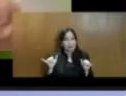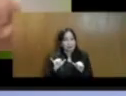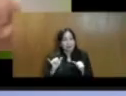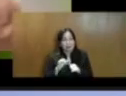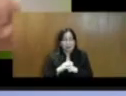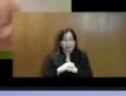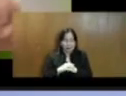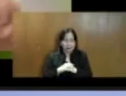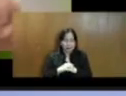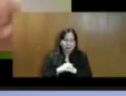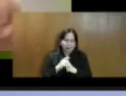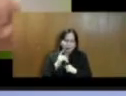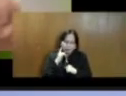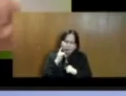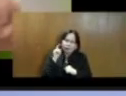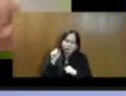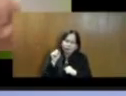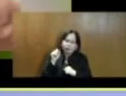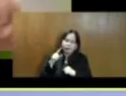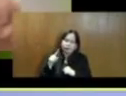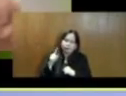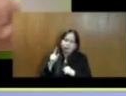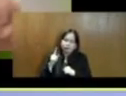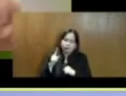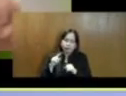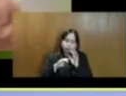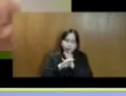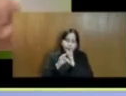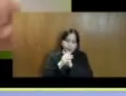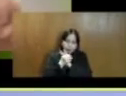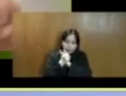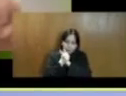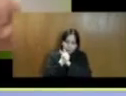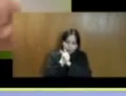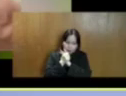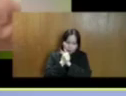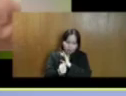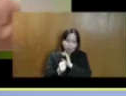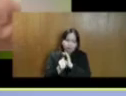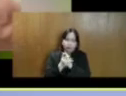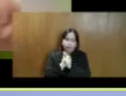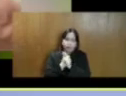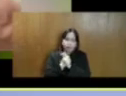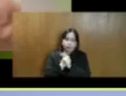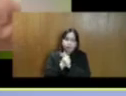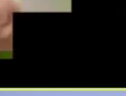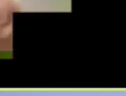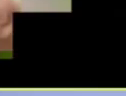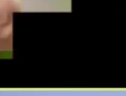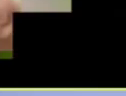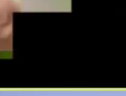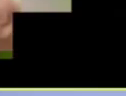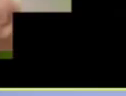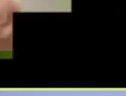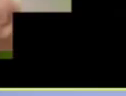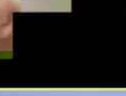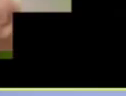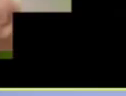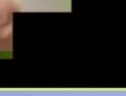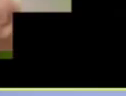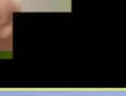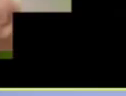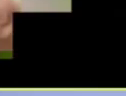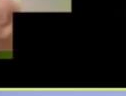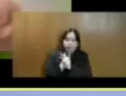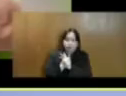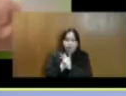And, you know, we can also develop skills in more, as the colleague from Tesla said, you